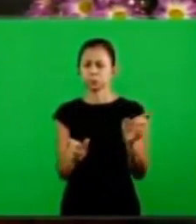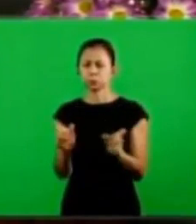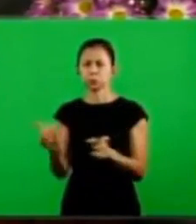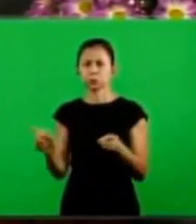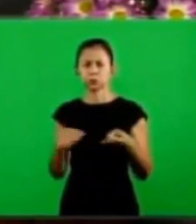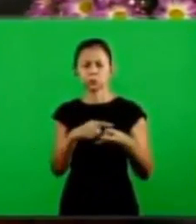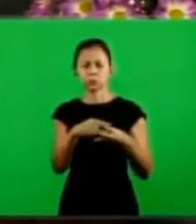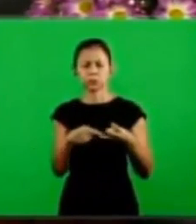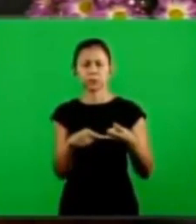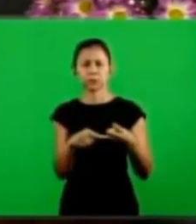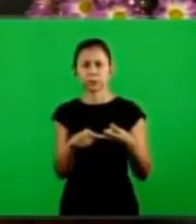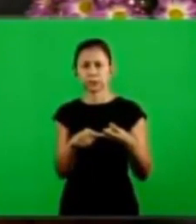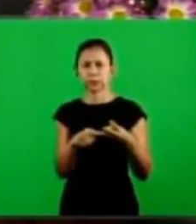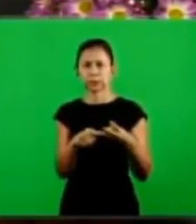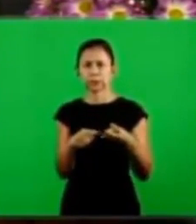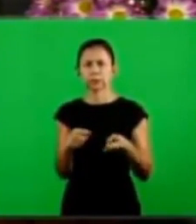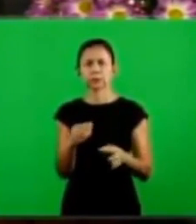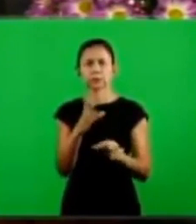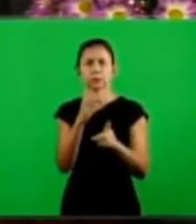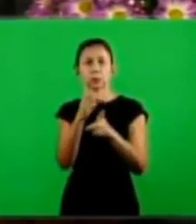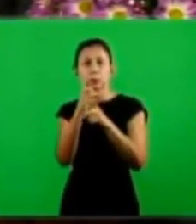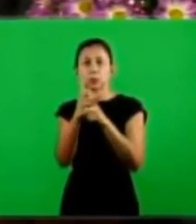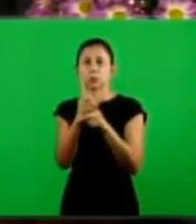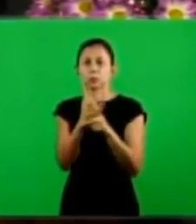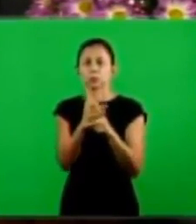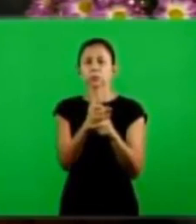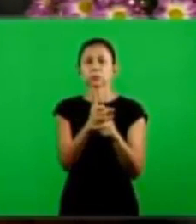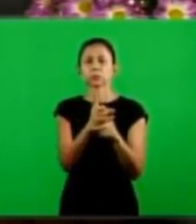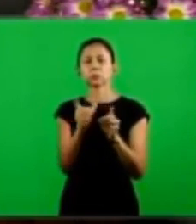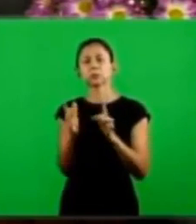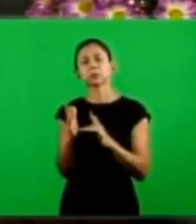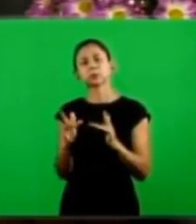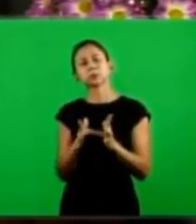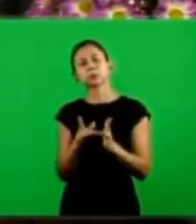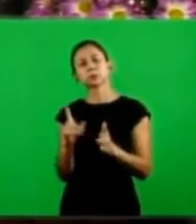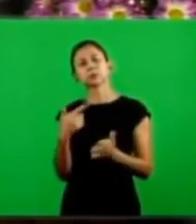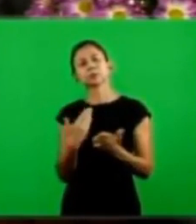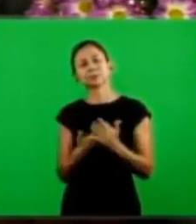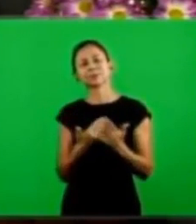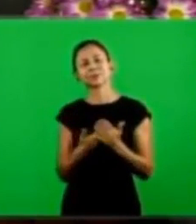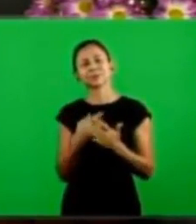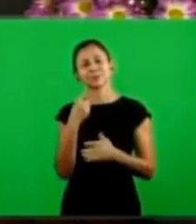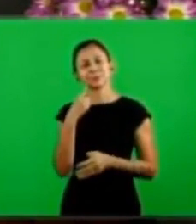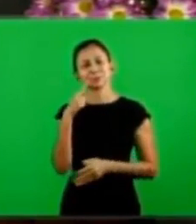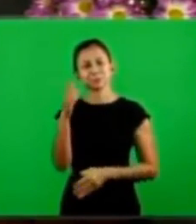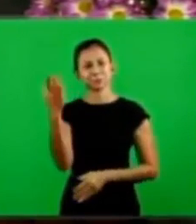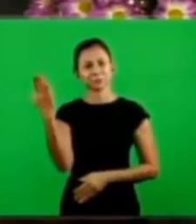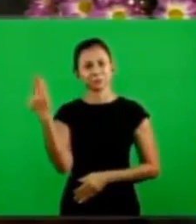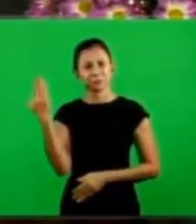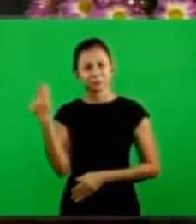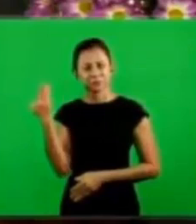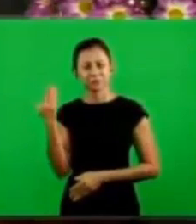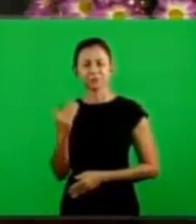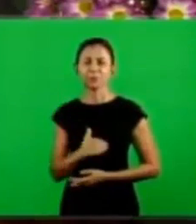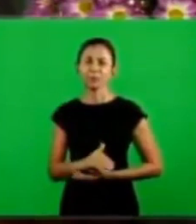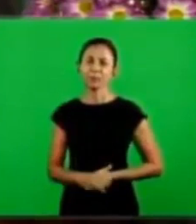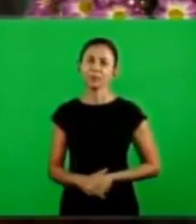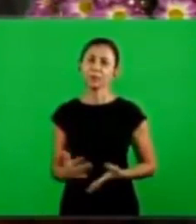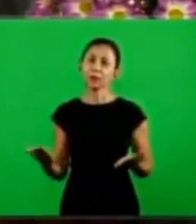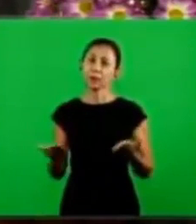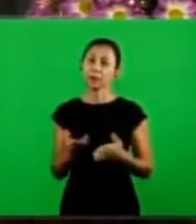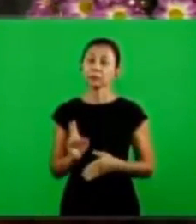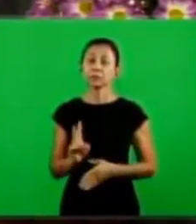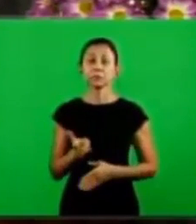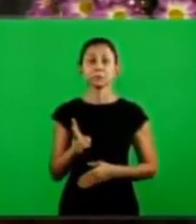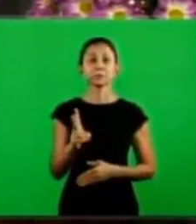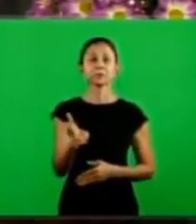When after his resurrection, he appears to all the disciples, as we studied last week.